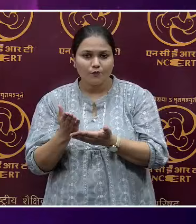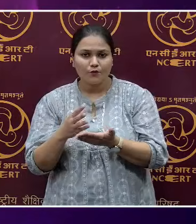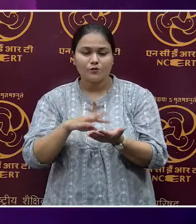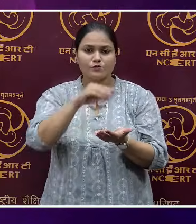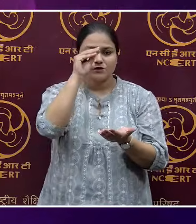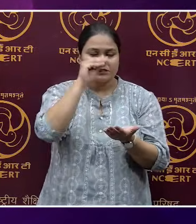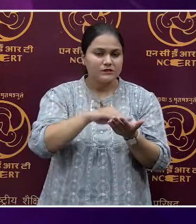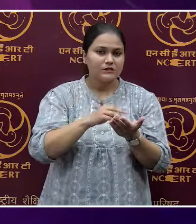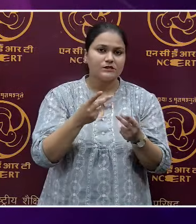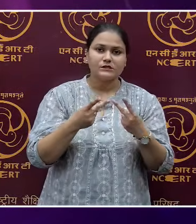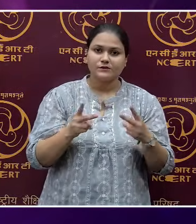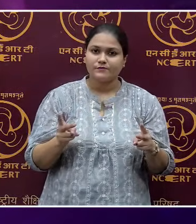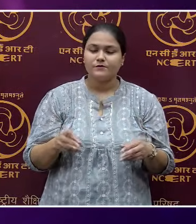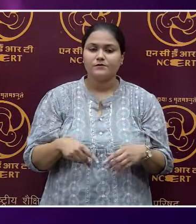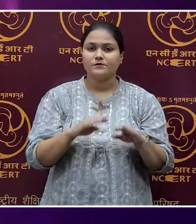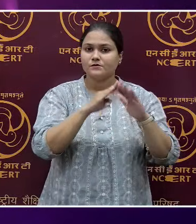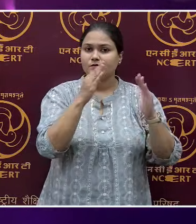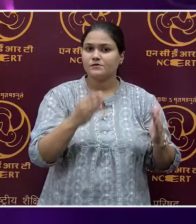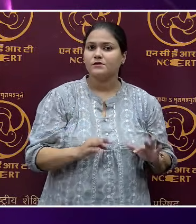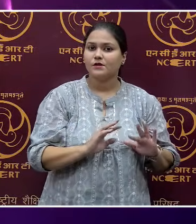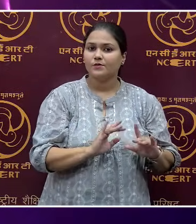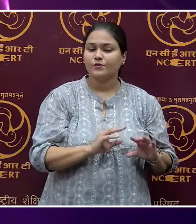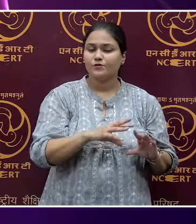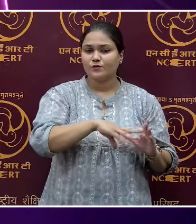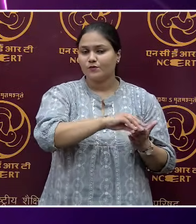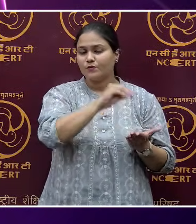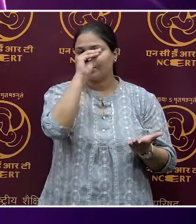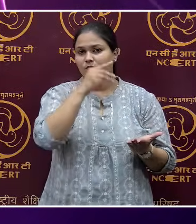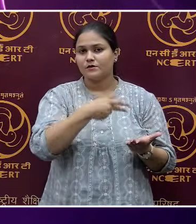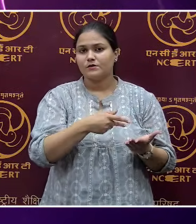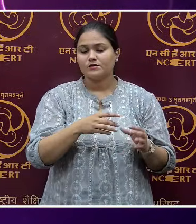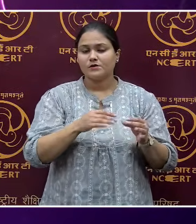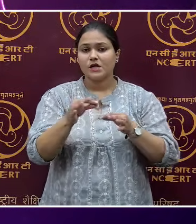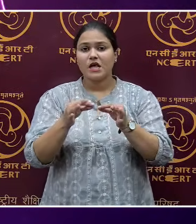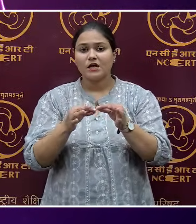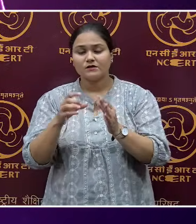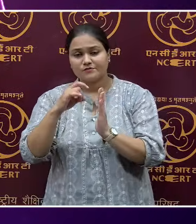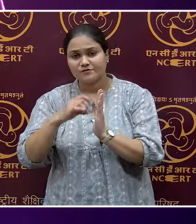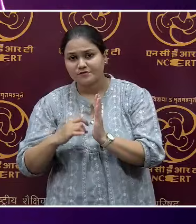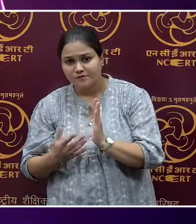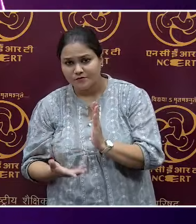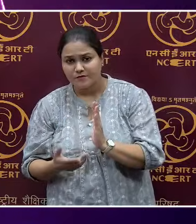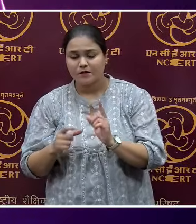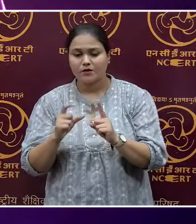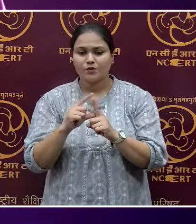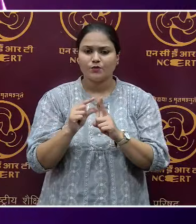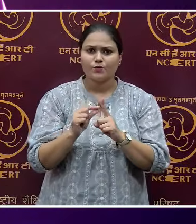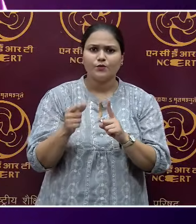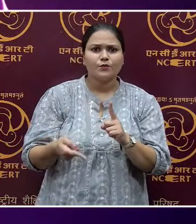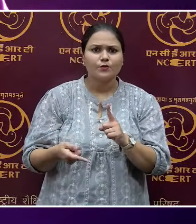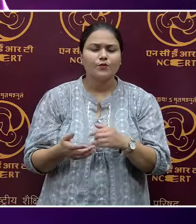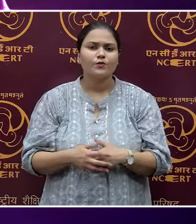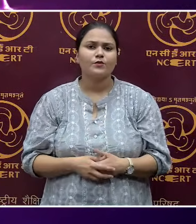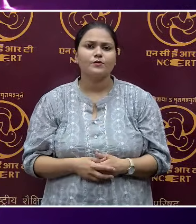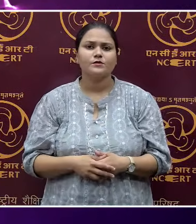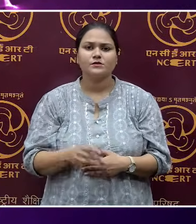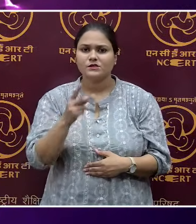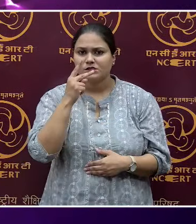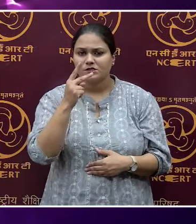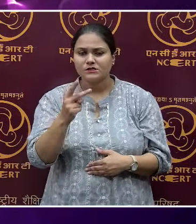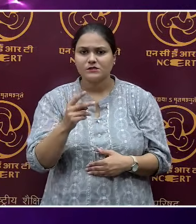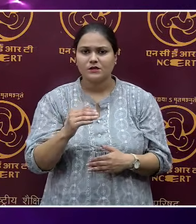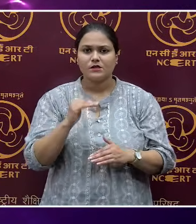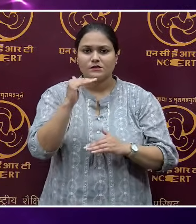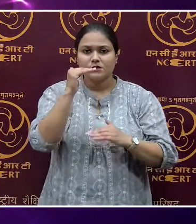Yeah. So you can see here also, it is explaining you what you are going to do in the simulation. Like you can see here are